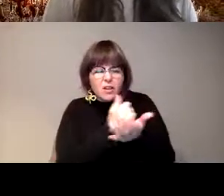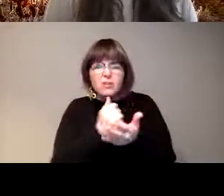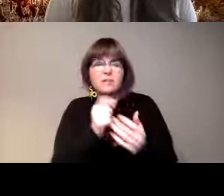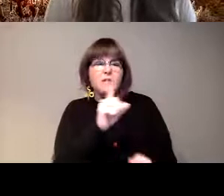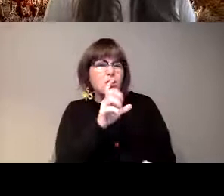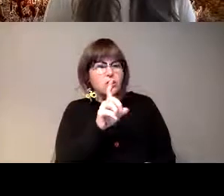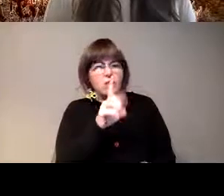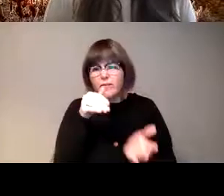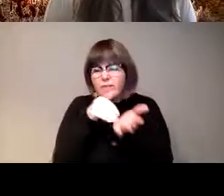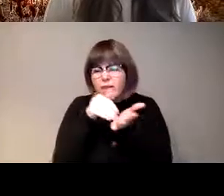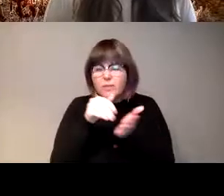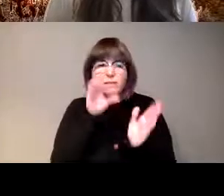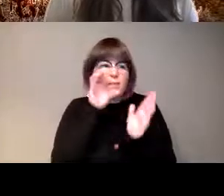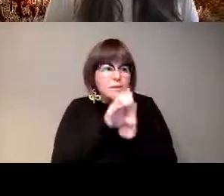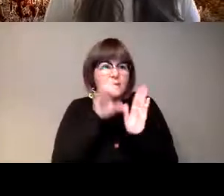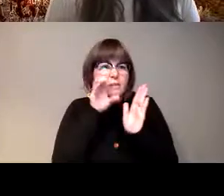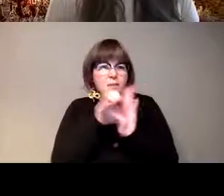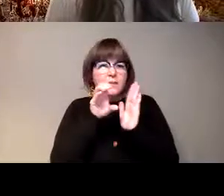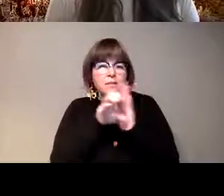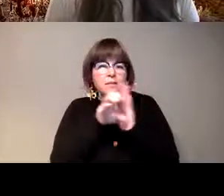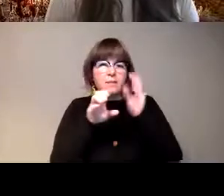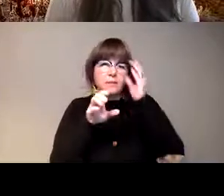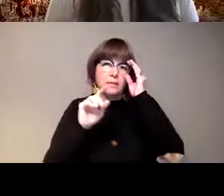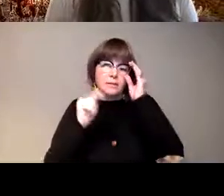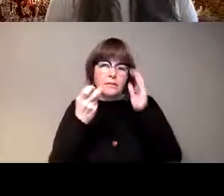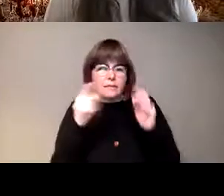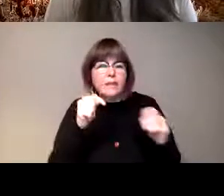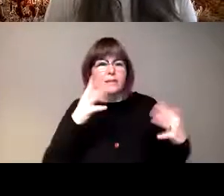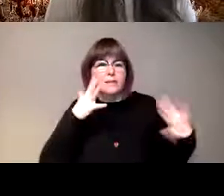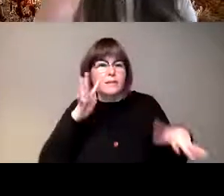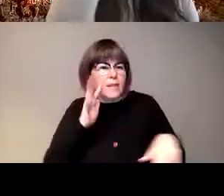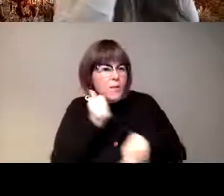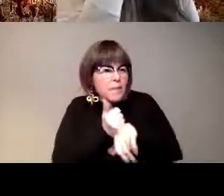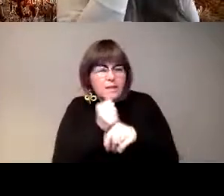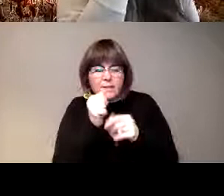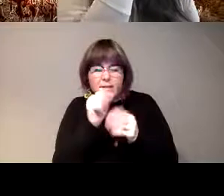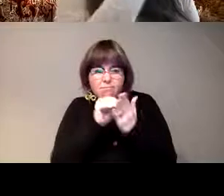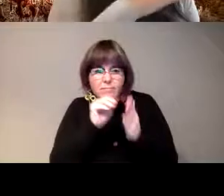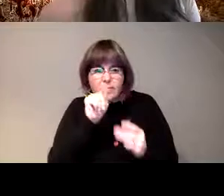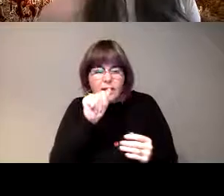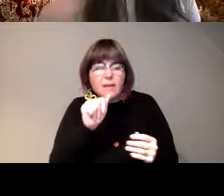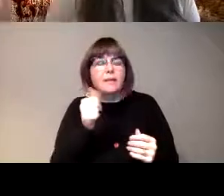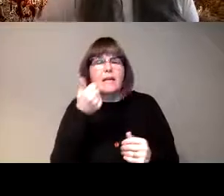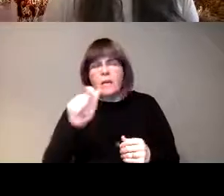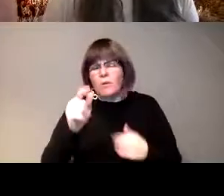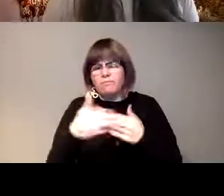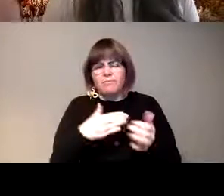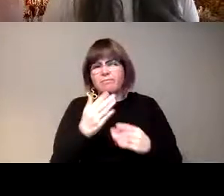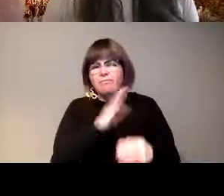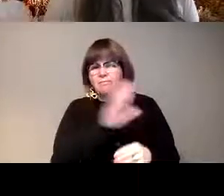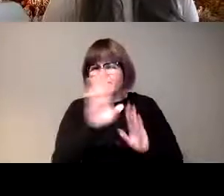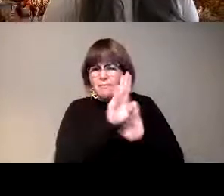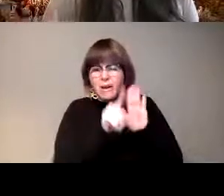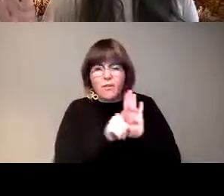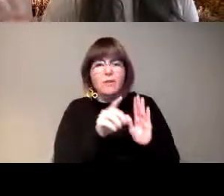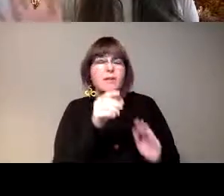hundreds of thousands of images and text or sound-based data now, and anyone, regardless of their background